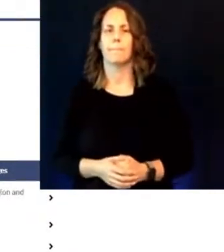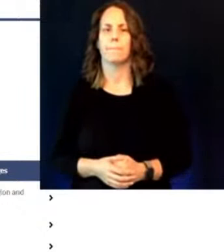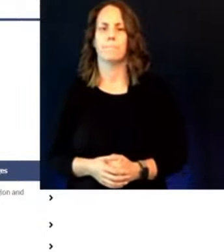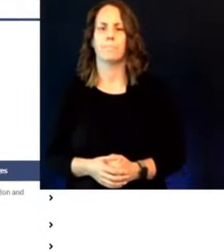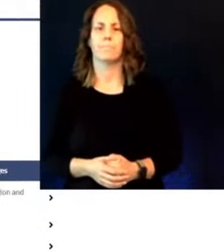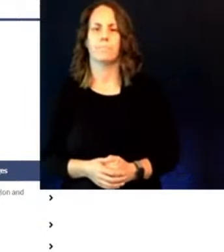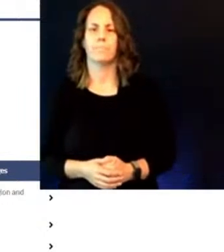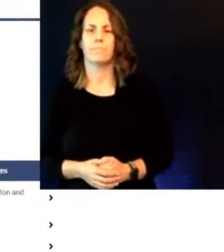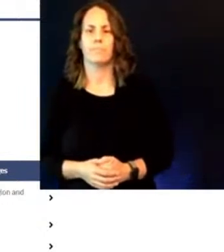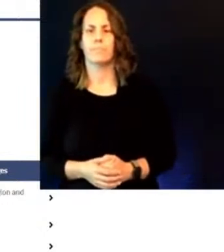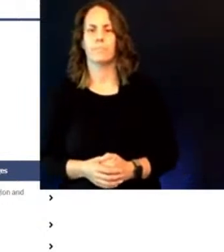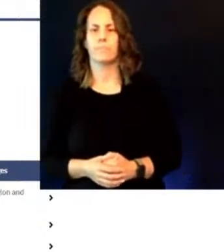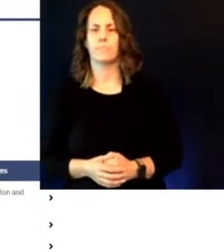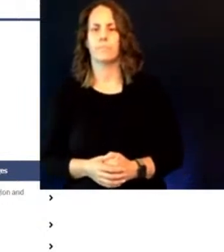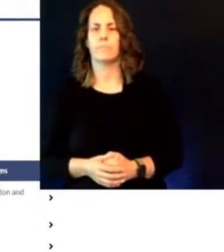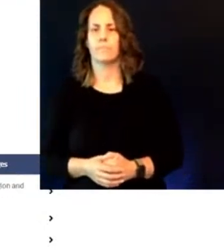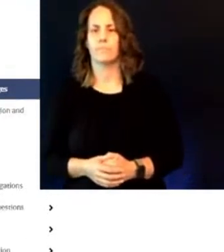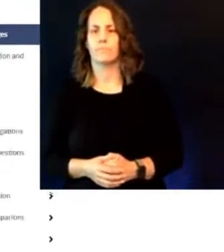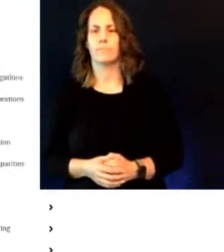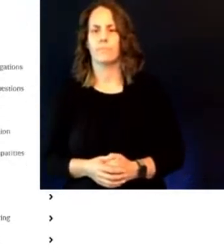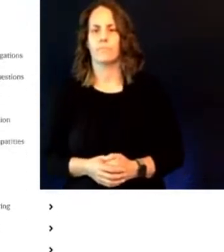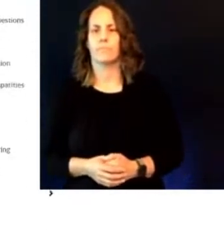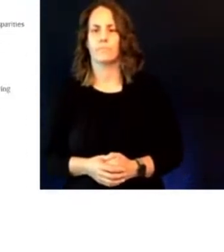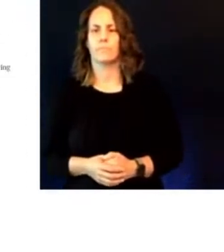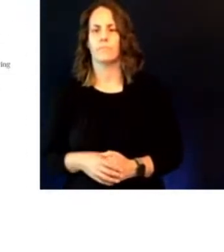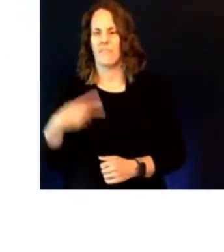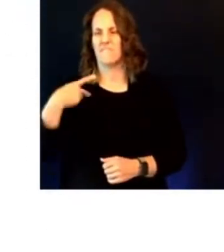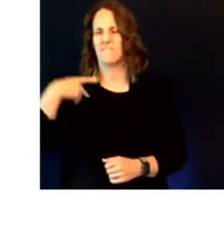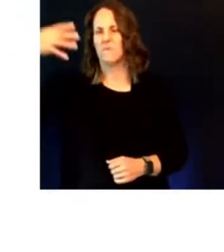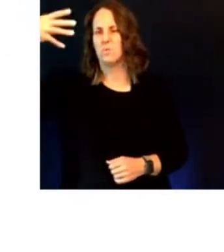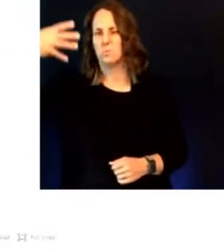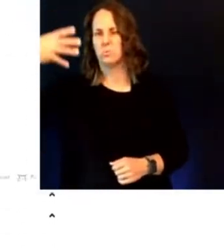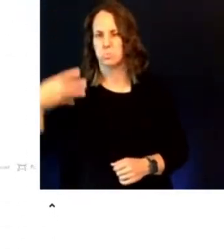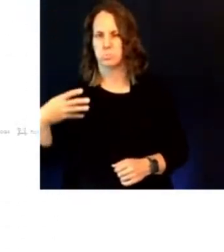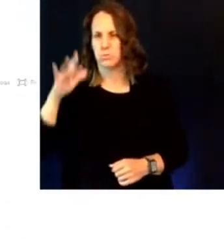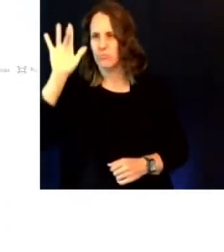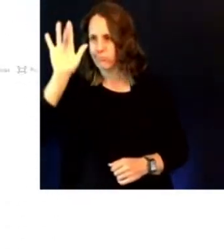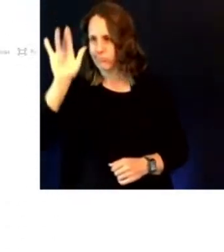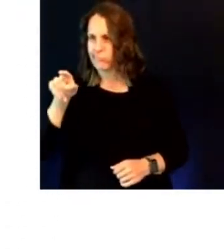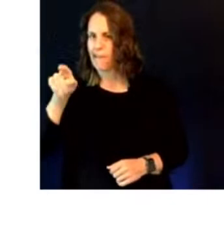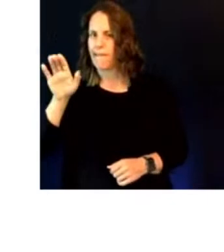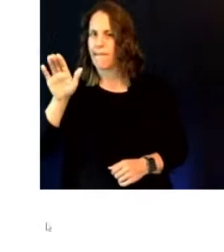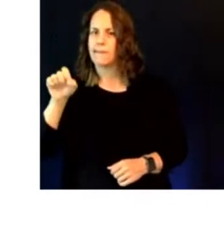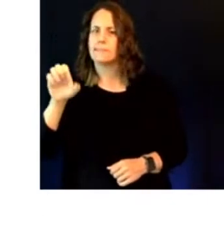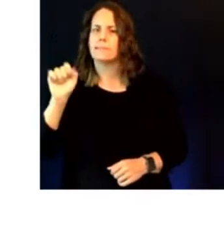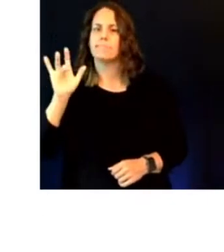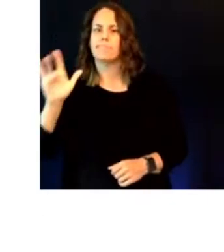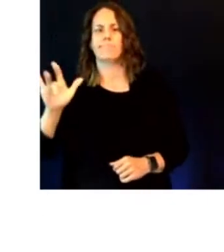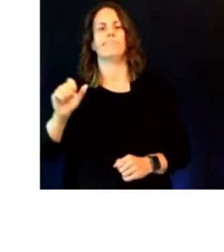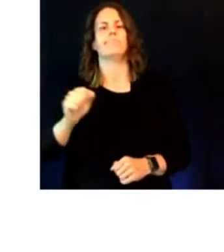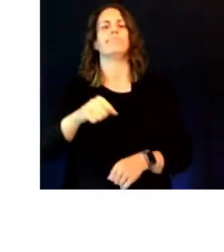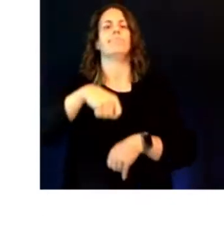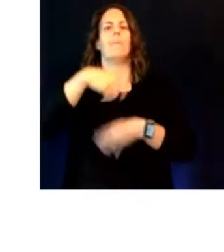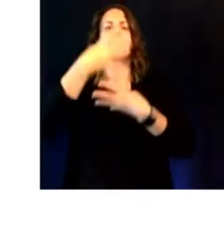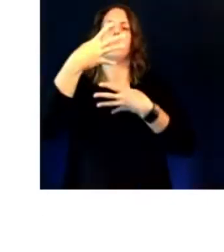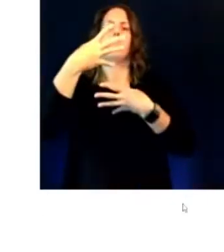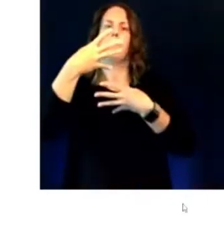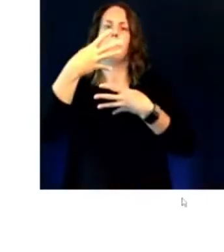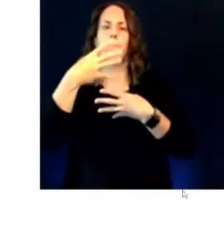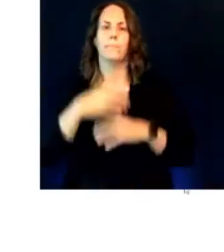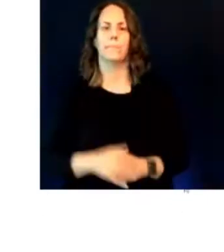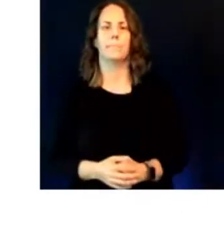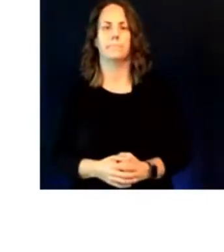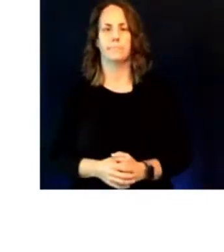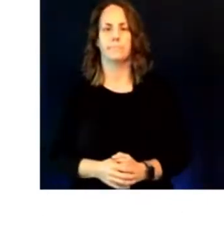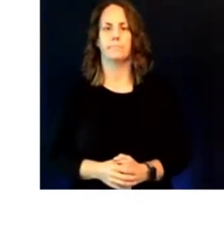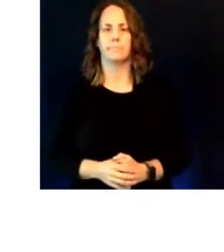if you select from our data pages, you select cases, and the visualization we're going to scroll down to is the second one. And this